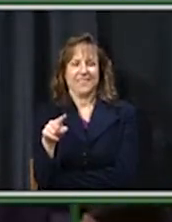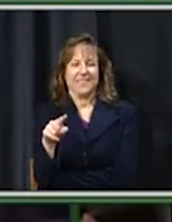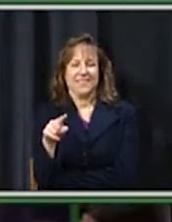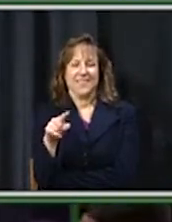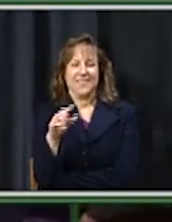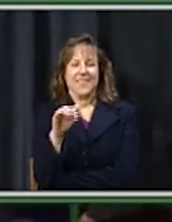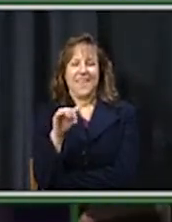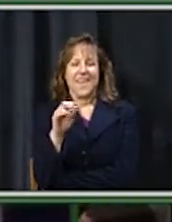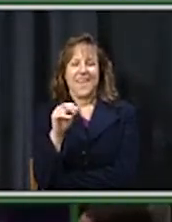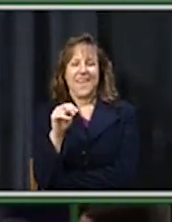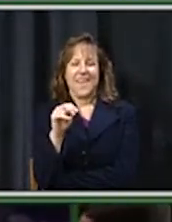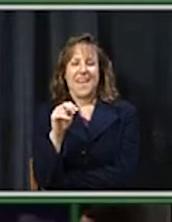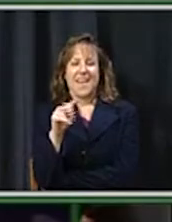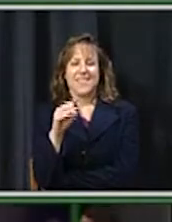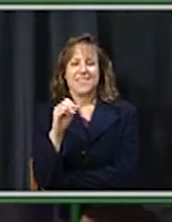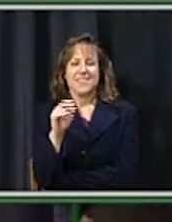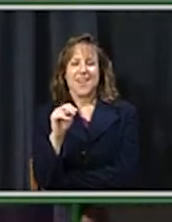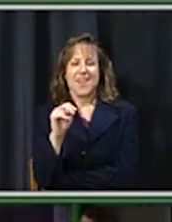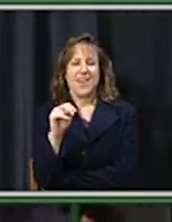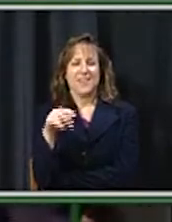Anton Kiriak.